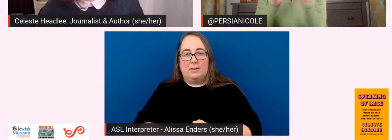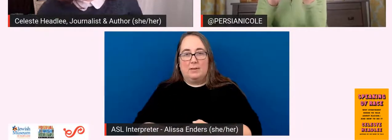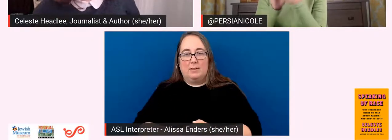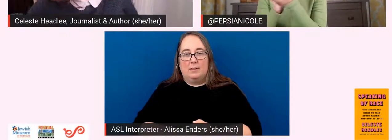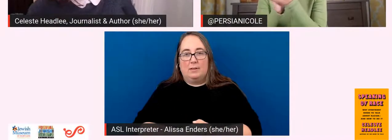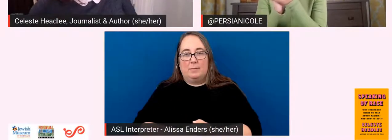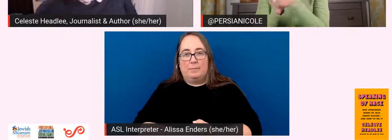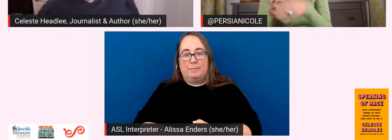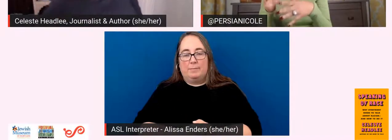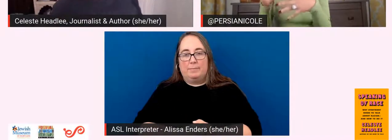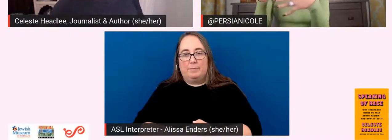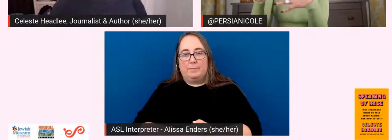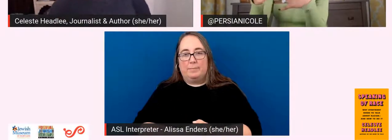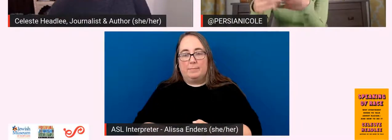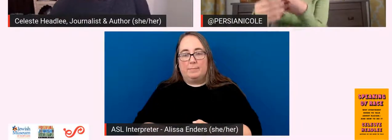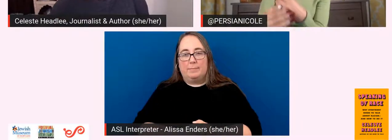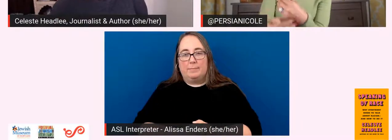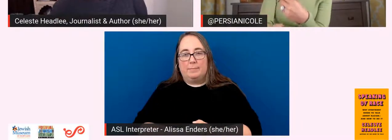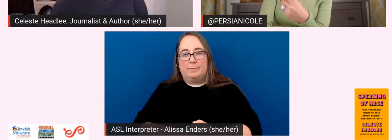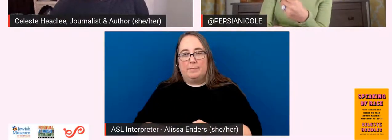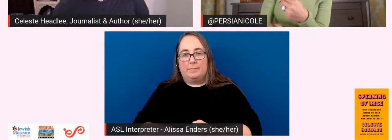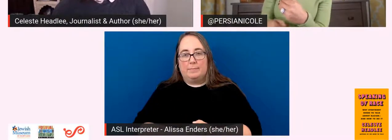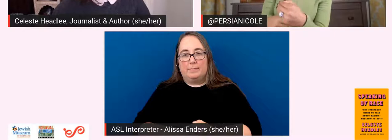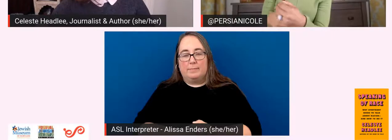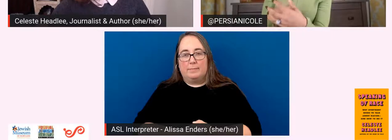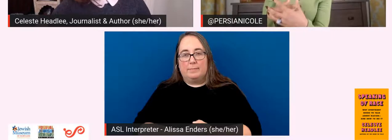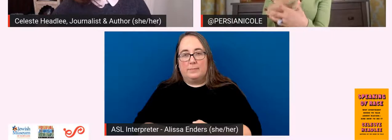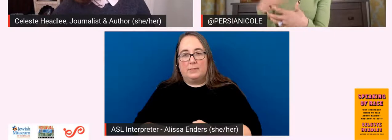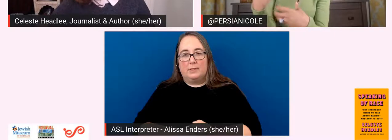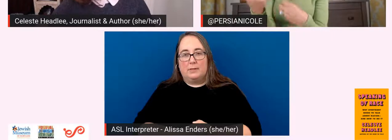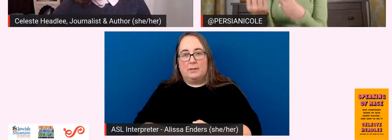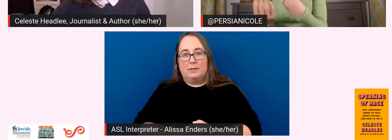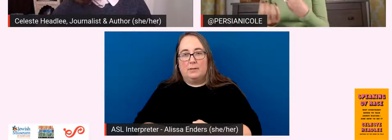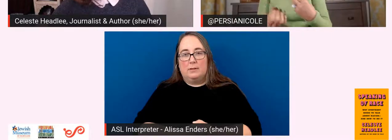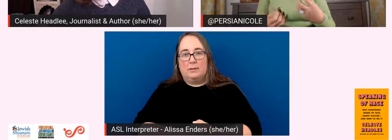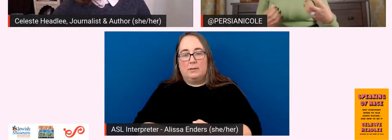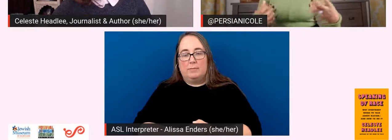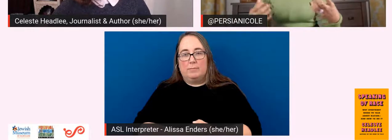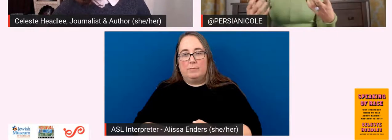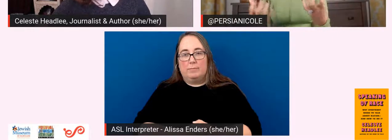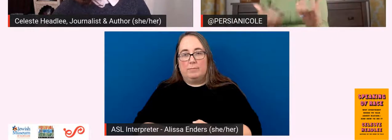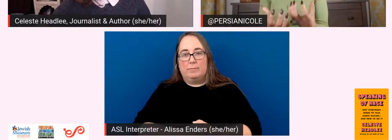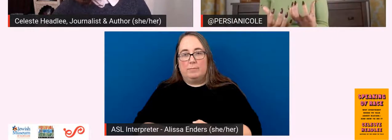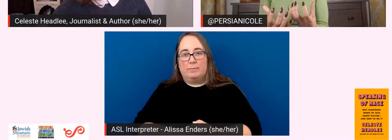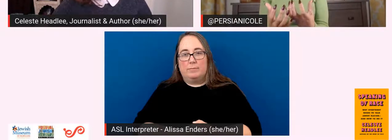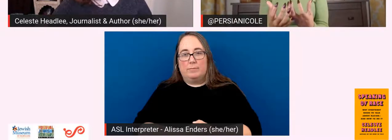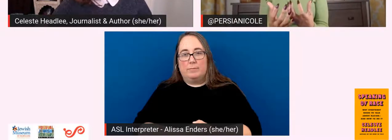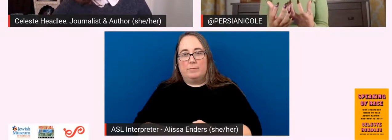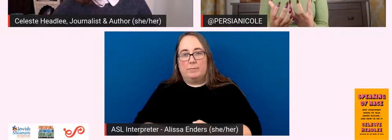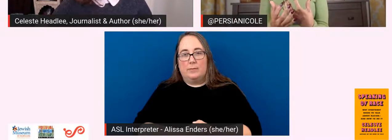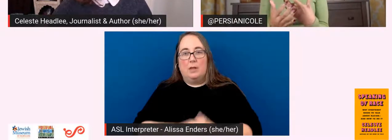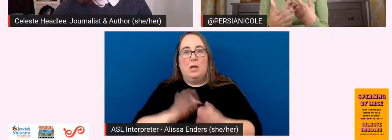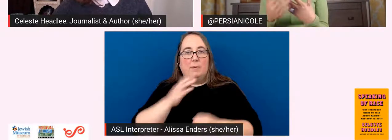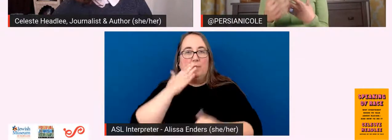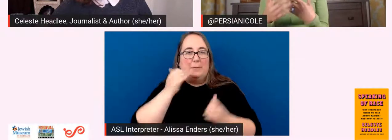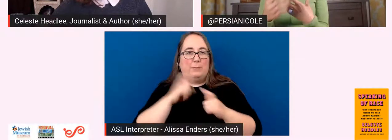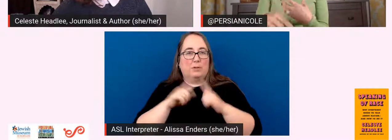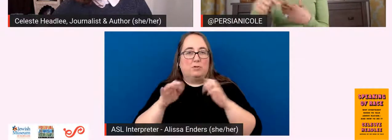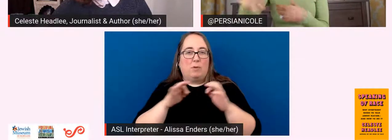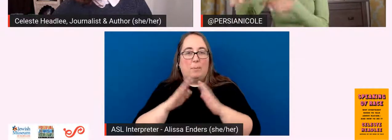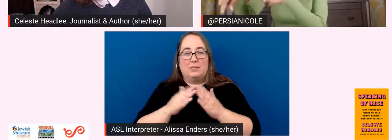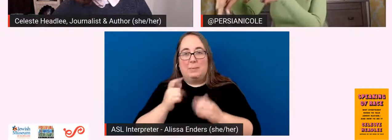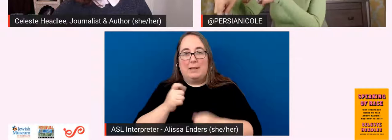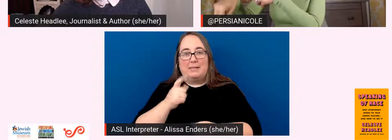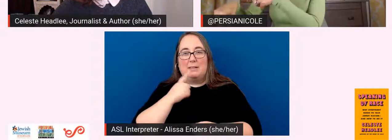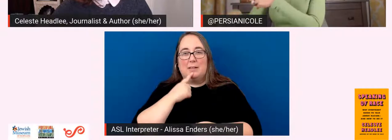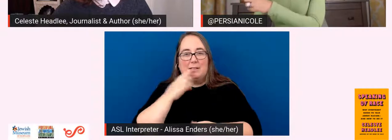know, but the perfect and the best way to describe the book is something that I keep on saying is essential,